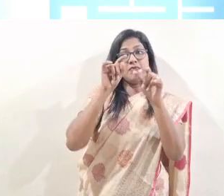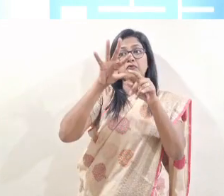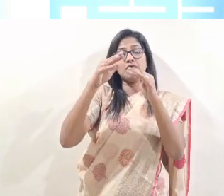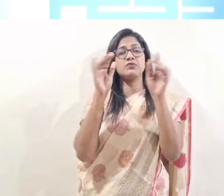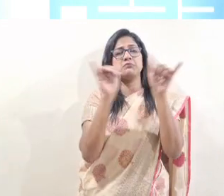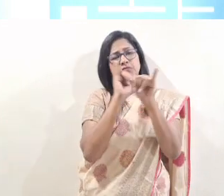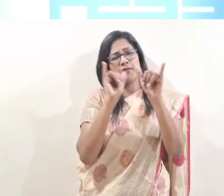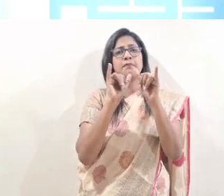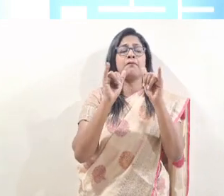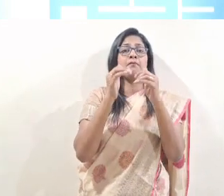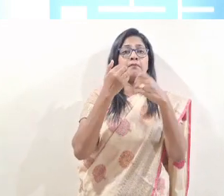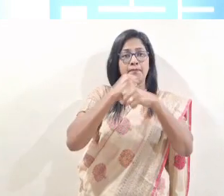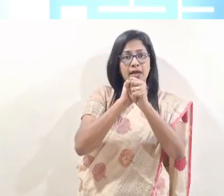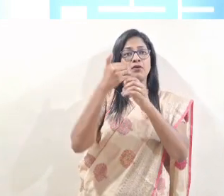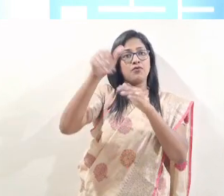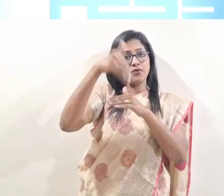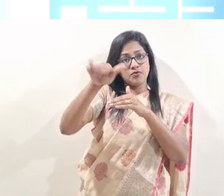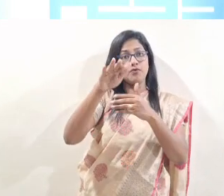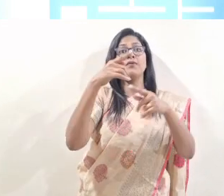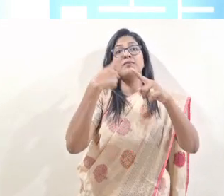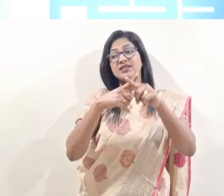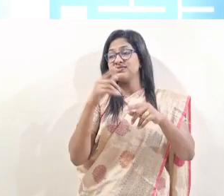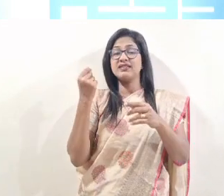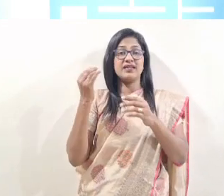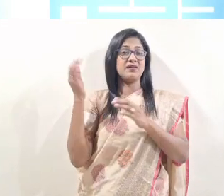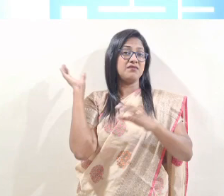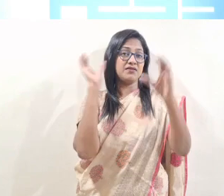construction. Also, there are huge investments.